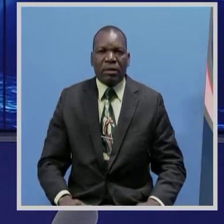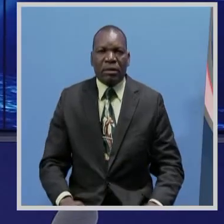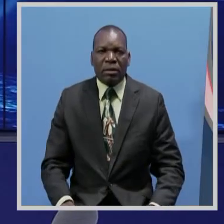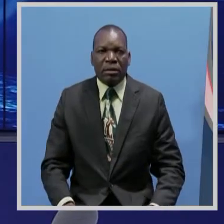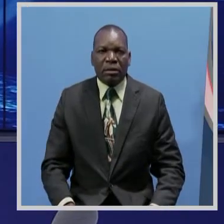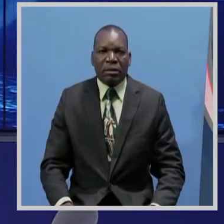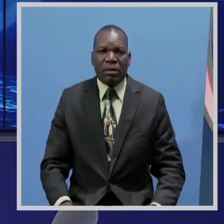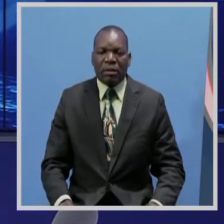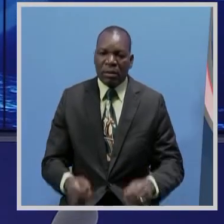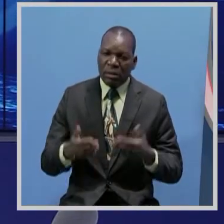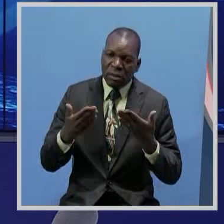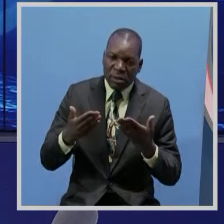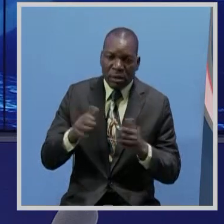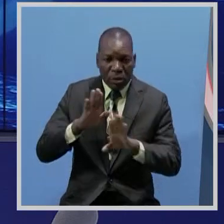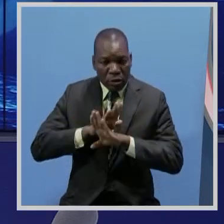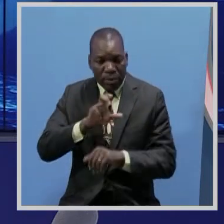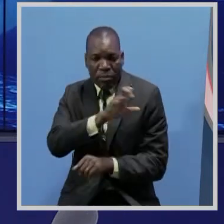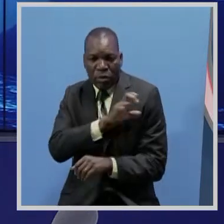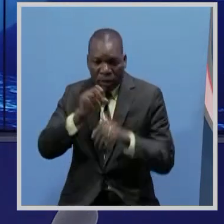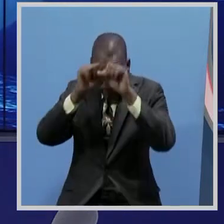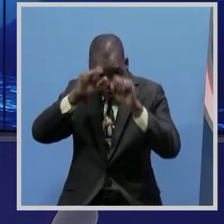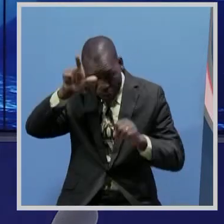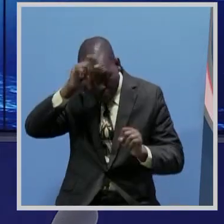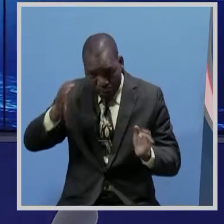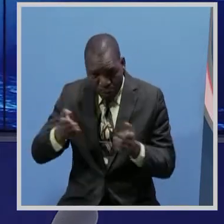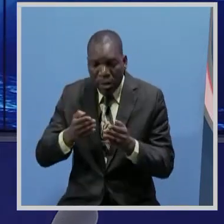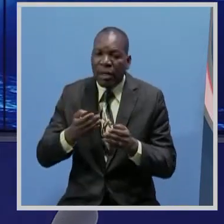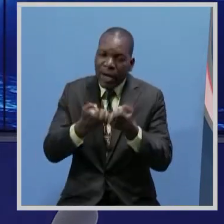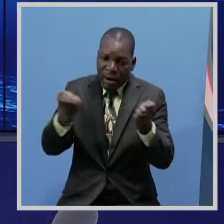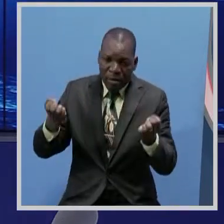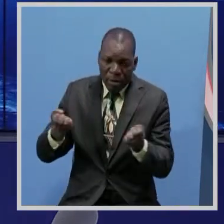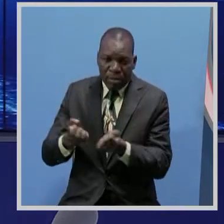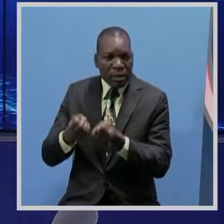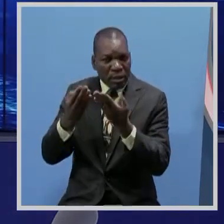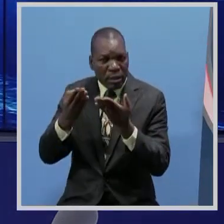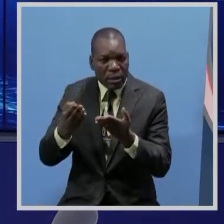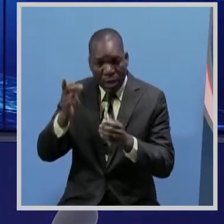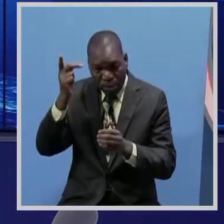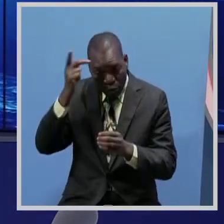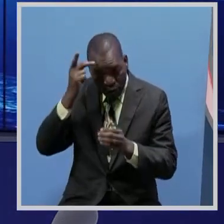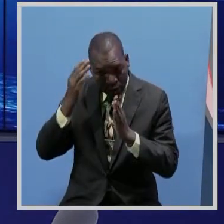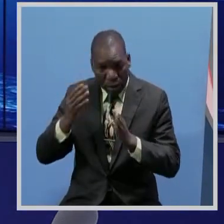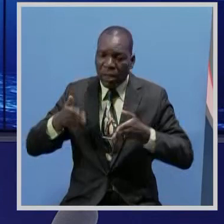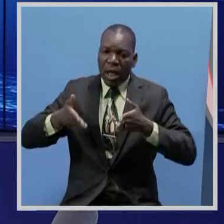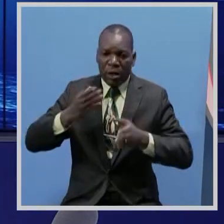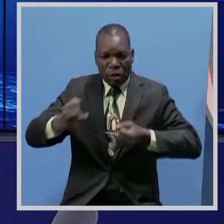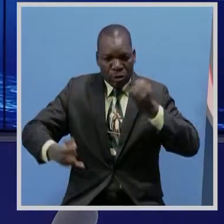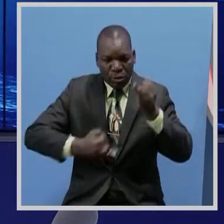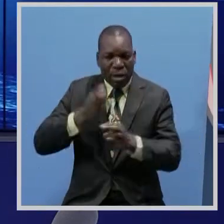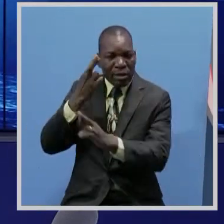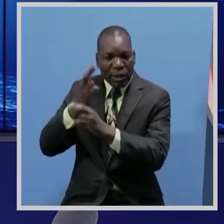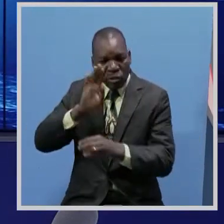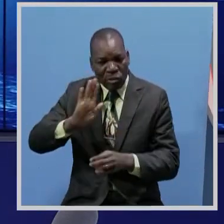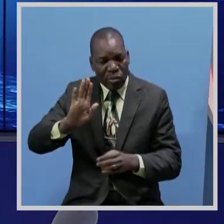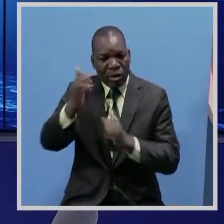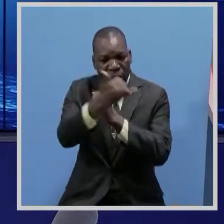President Edgar Lungu has urged the Zambia police to provide an environment that will allow political players to enjoy their rights as